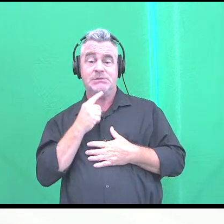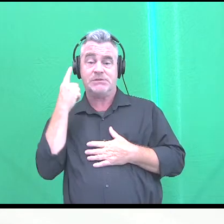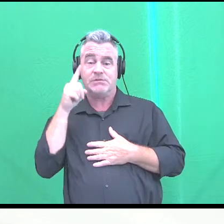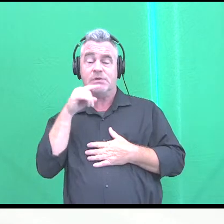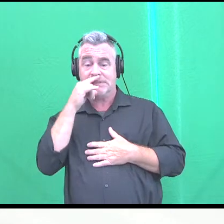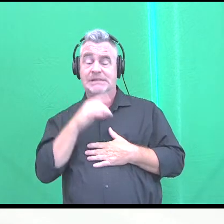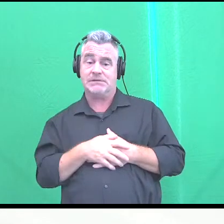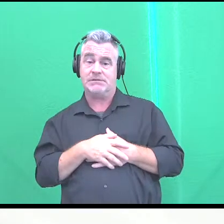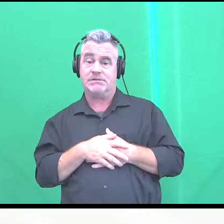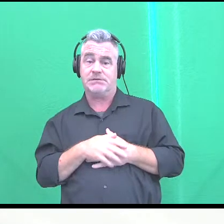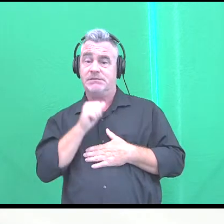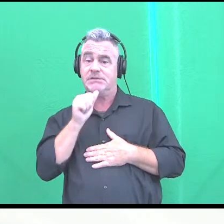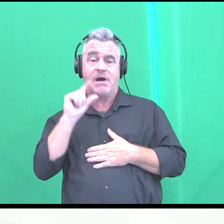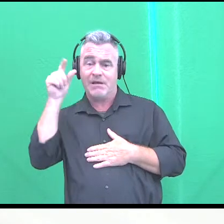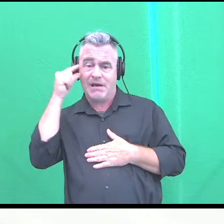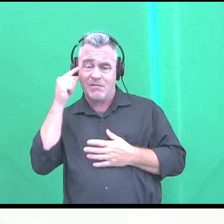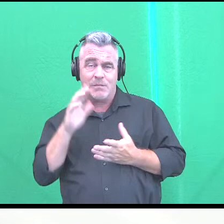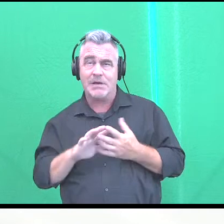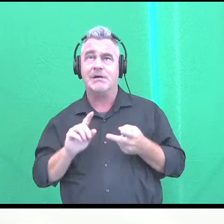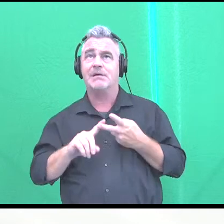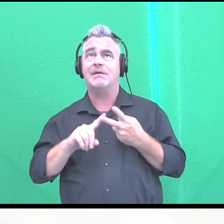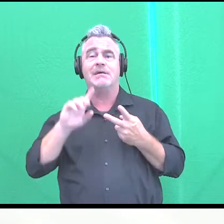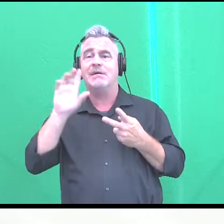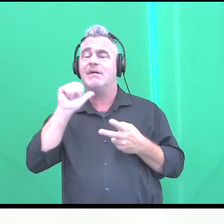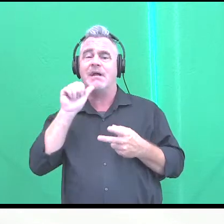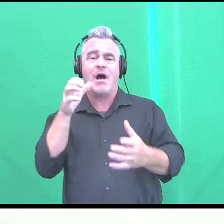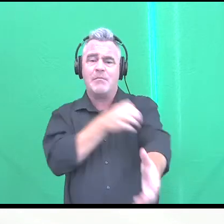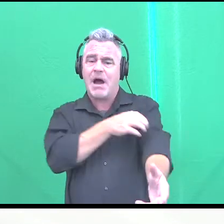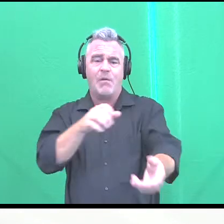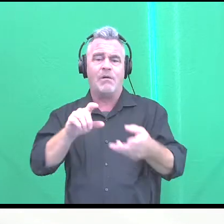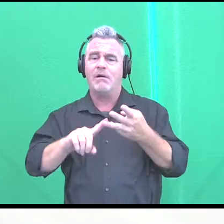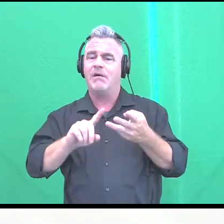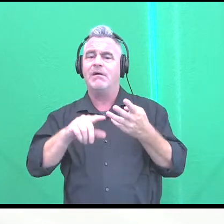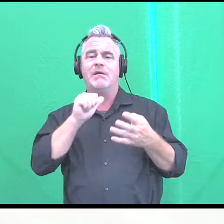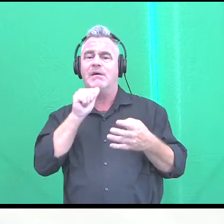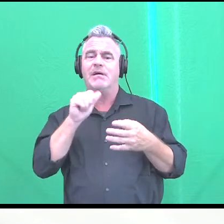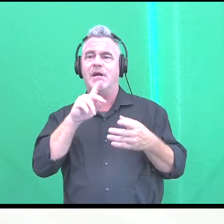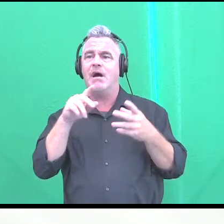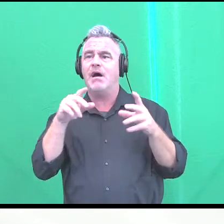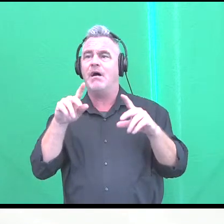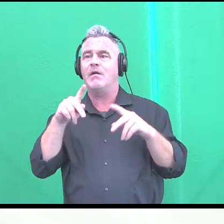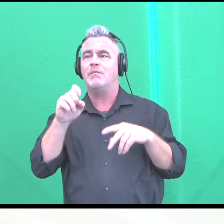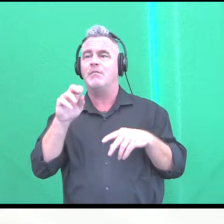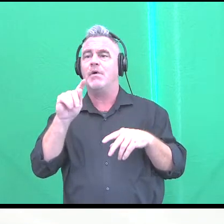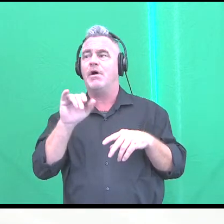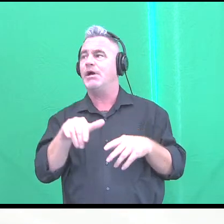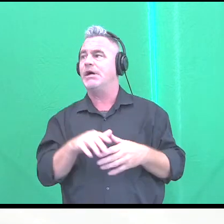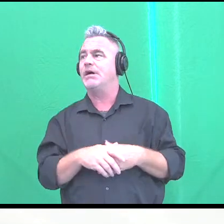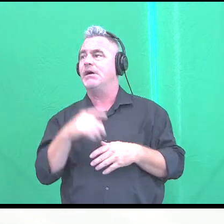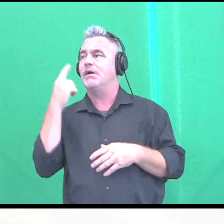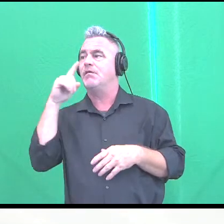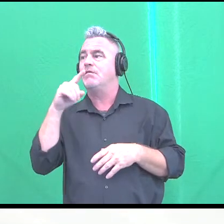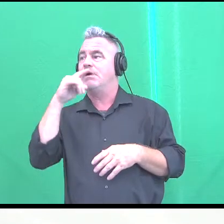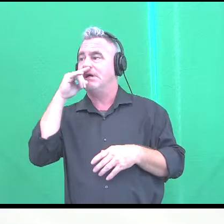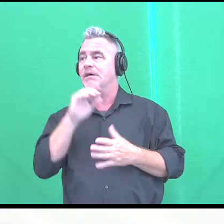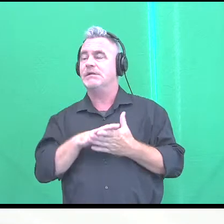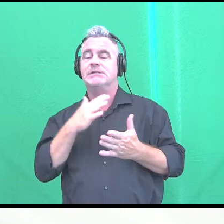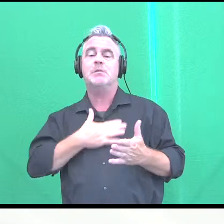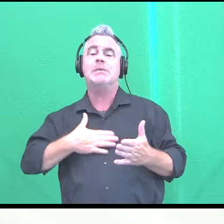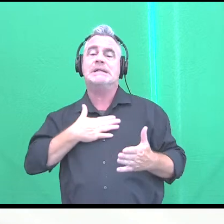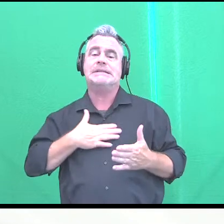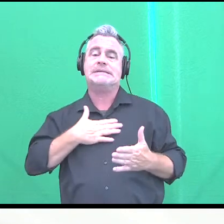children, not the government, not power, not the party, for Mr. the Parker, children, 30 seconds.